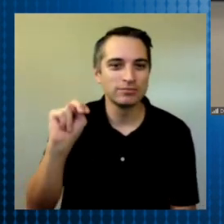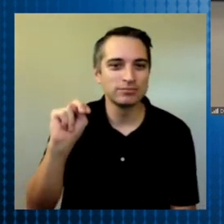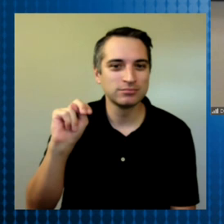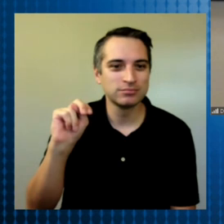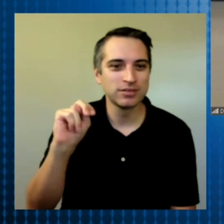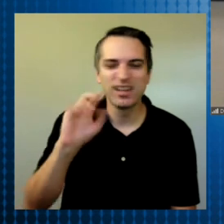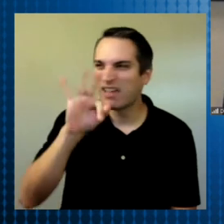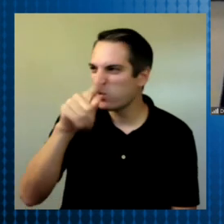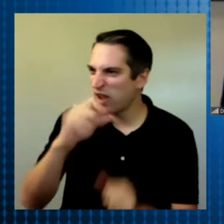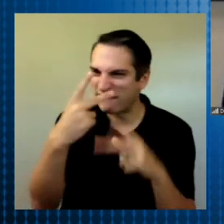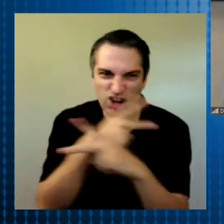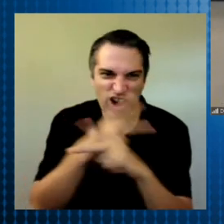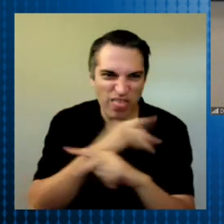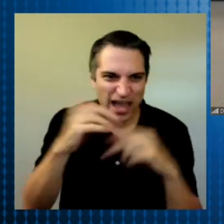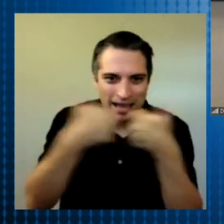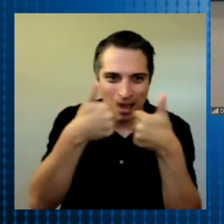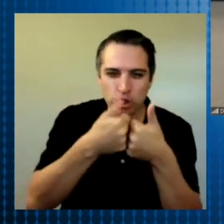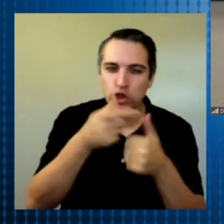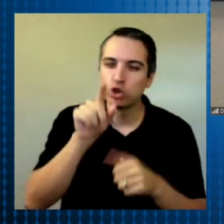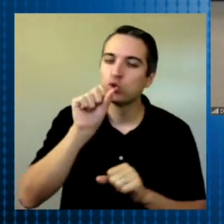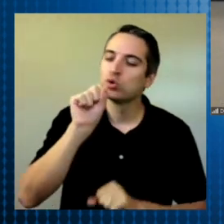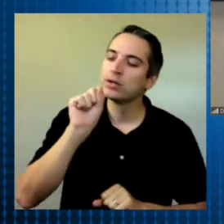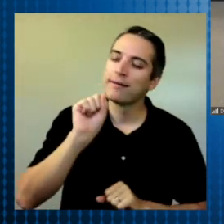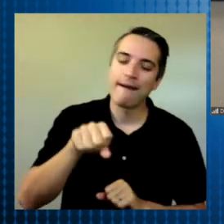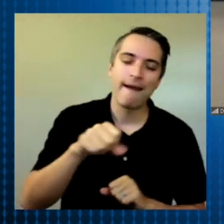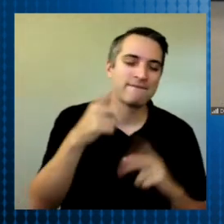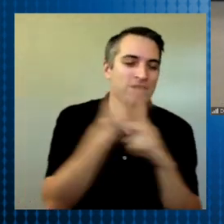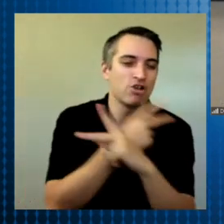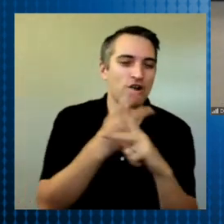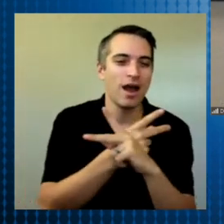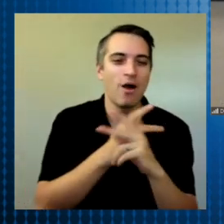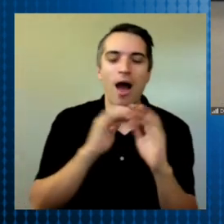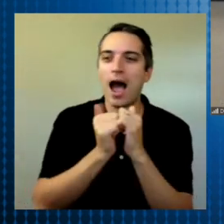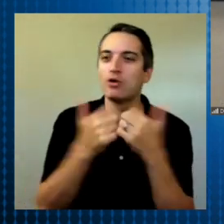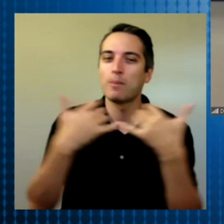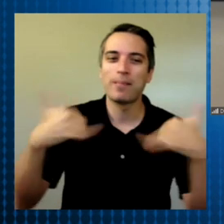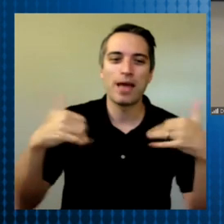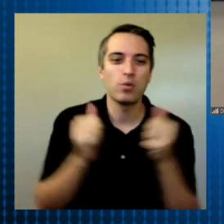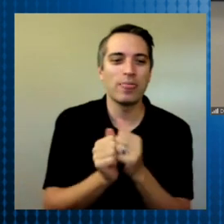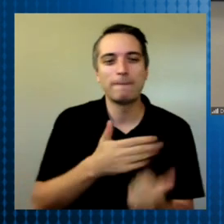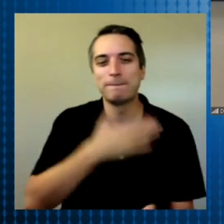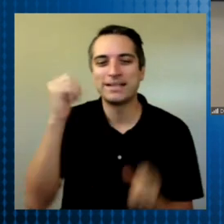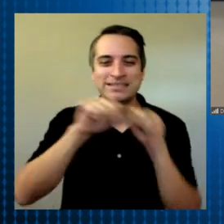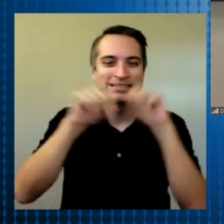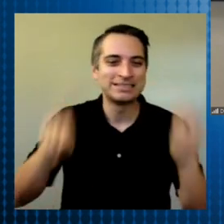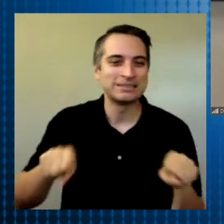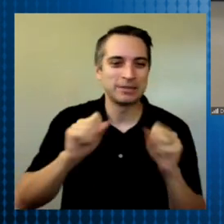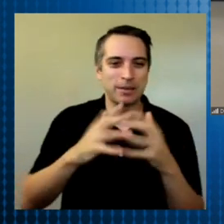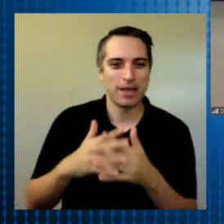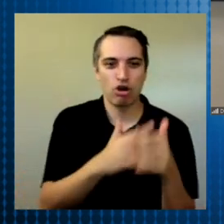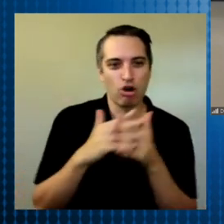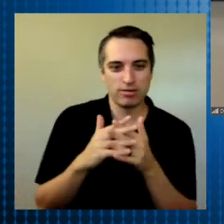can participate in one of the greatest things in America, and that's the free enterprise system. And I, again, would strongly go back to